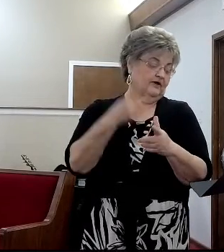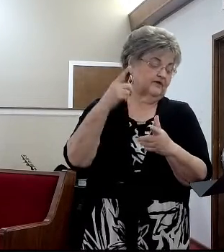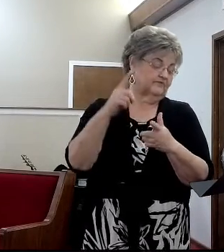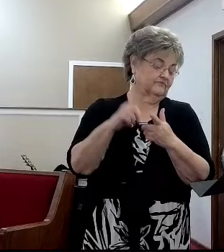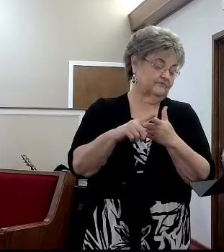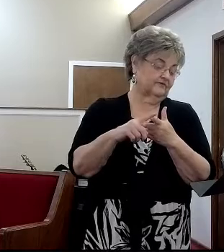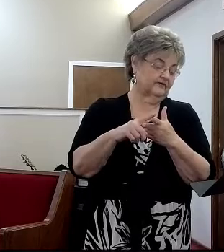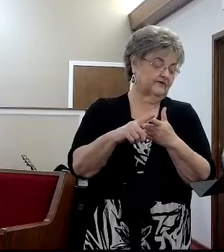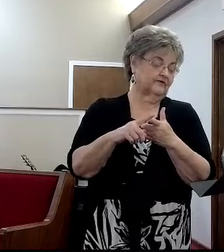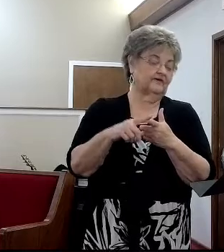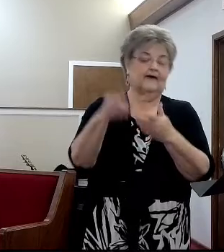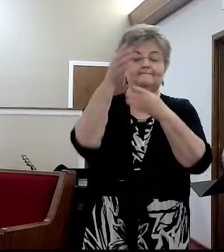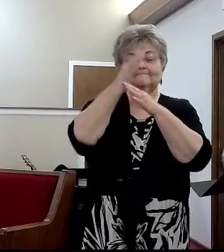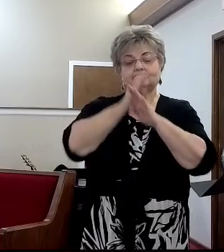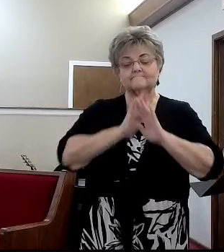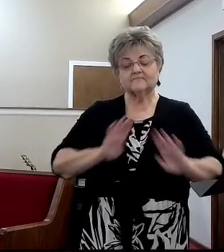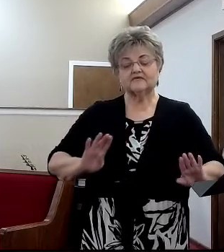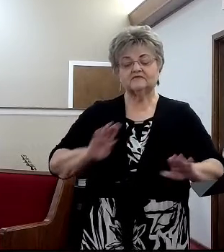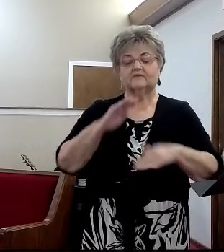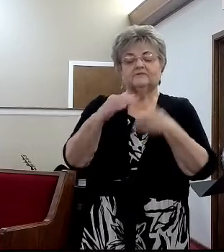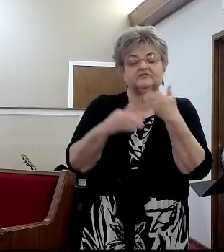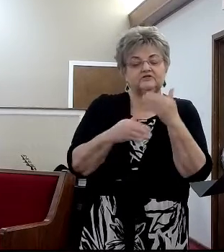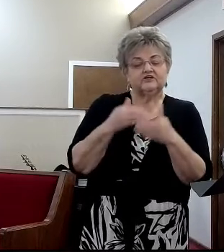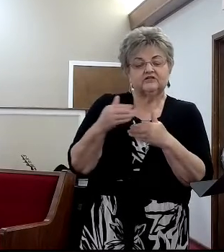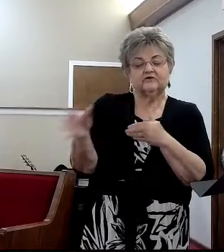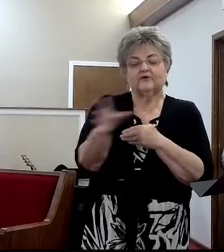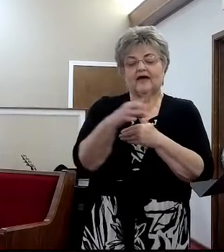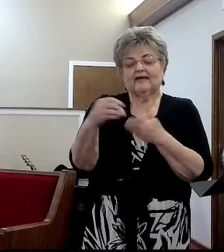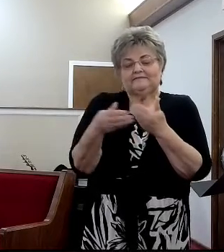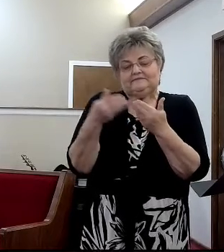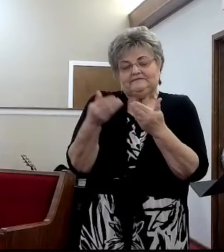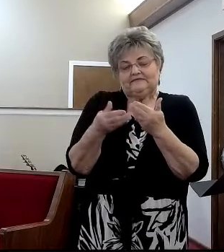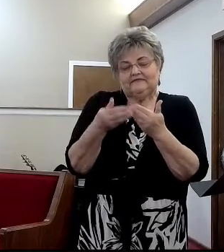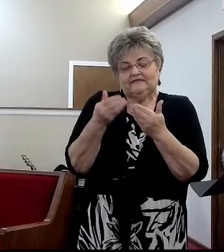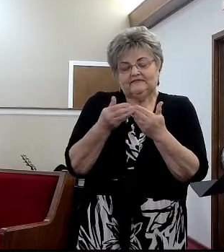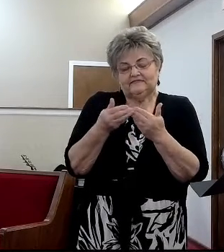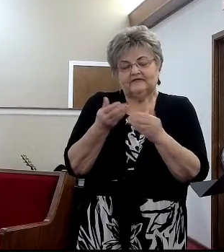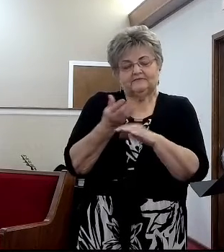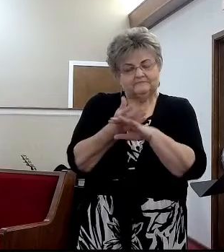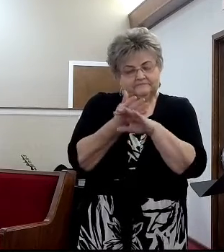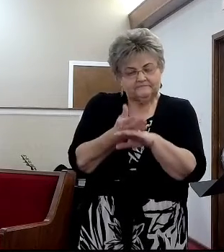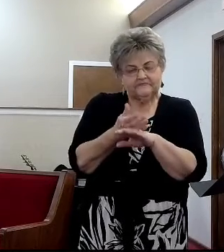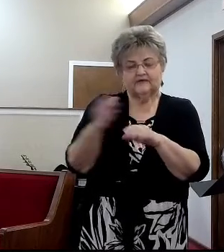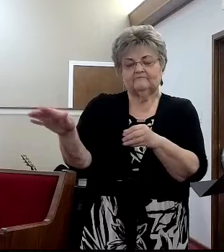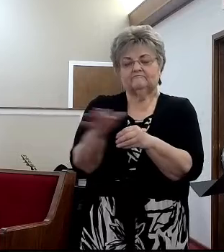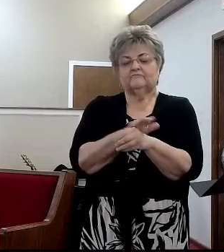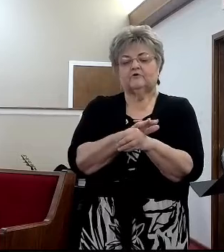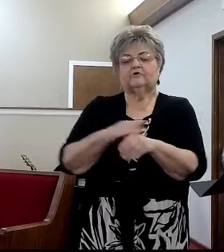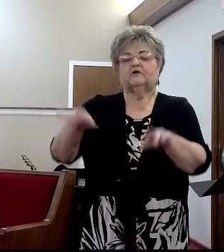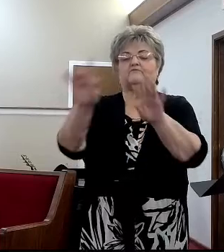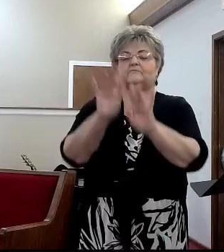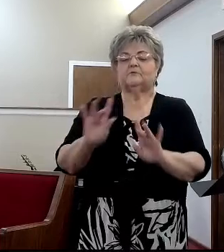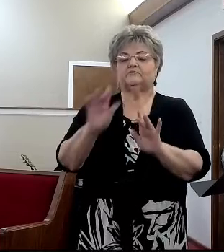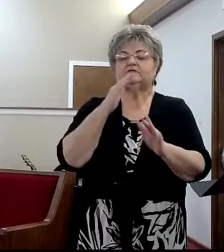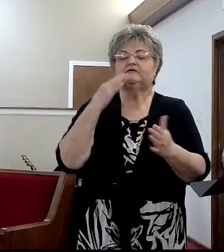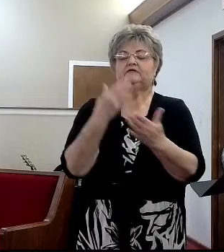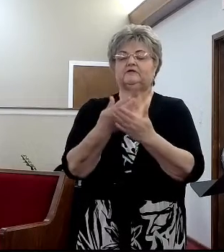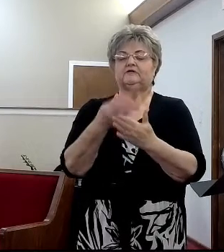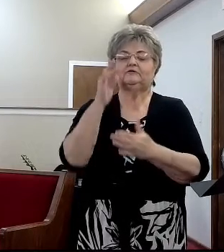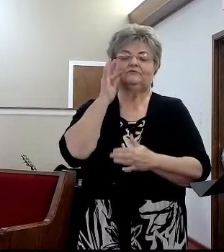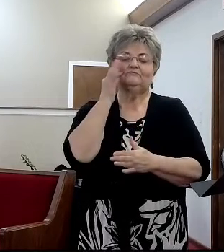church? Peaceable, gentle, and easy to be entreated, full of mercy and good fruits,